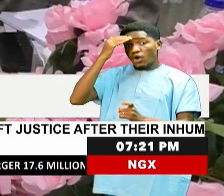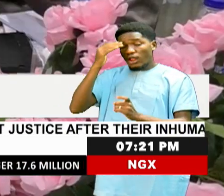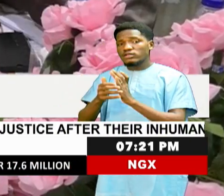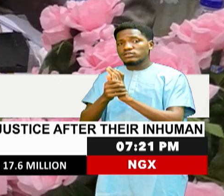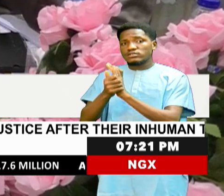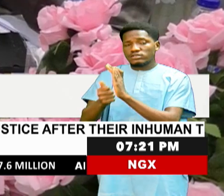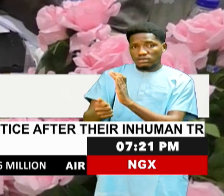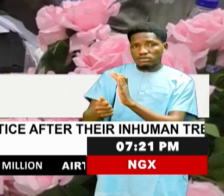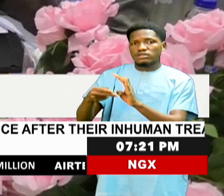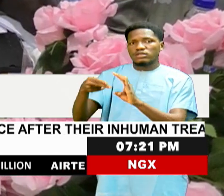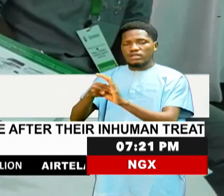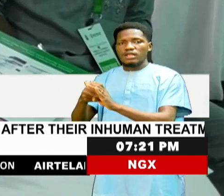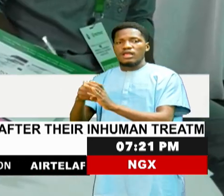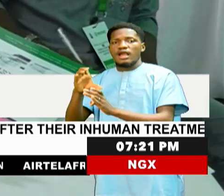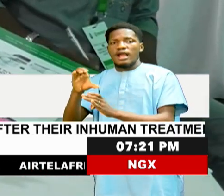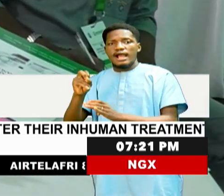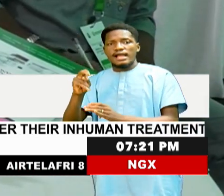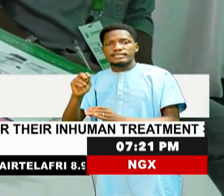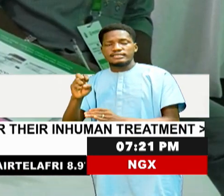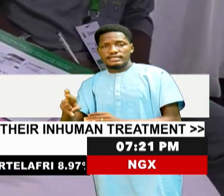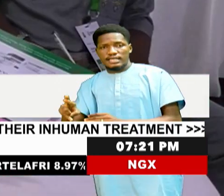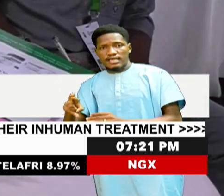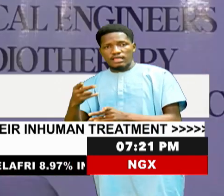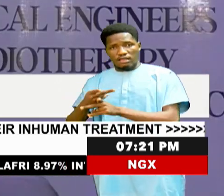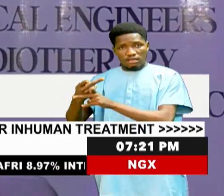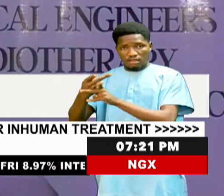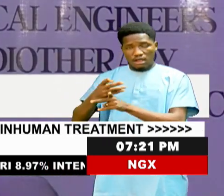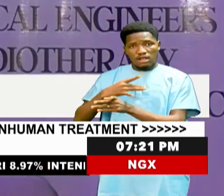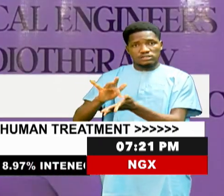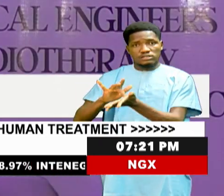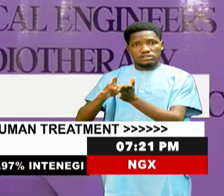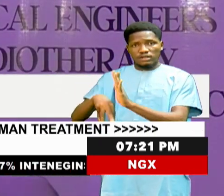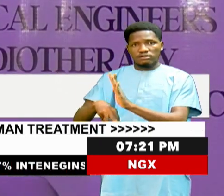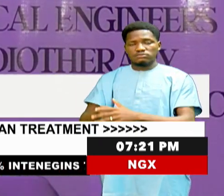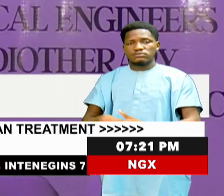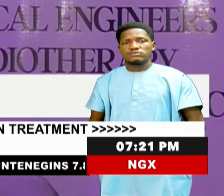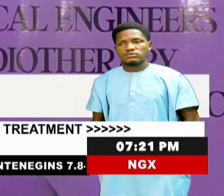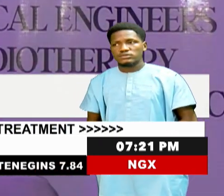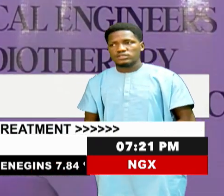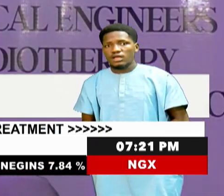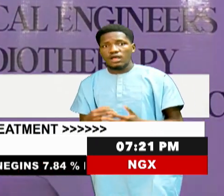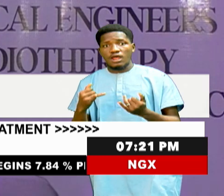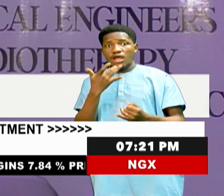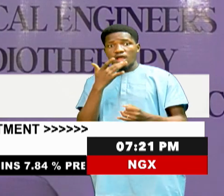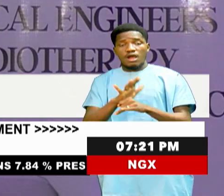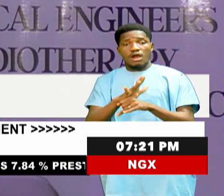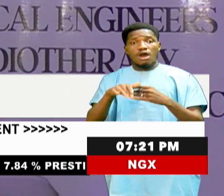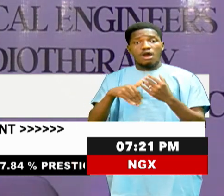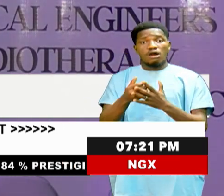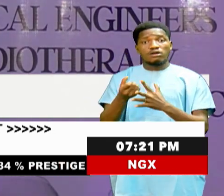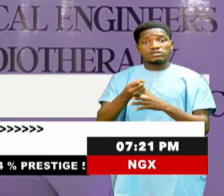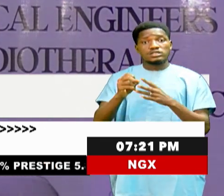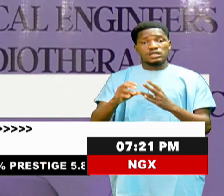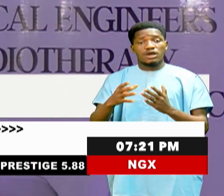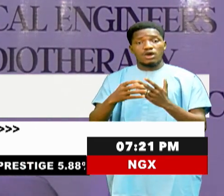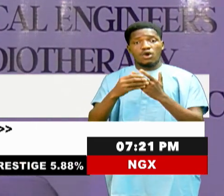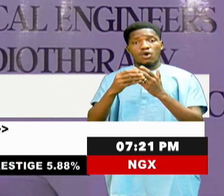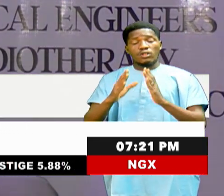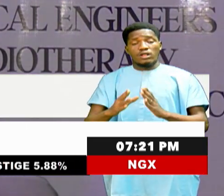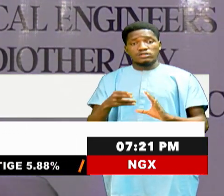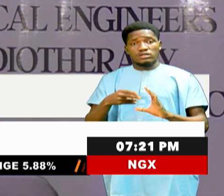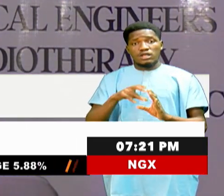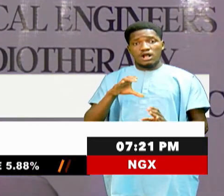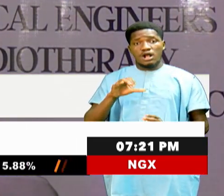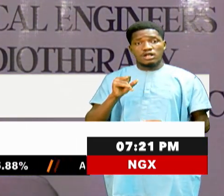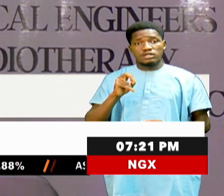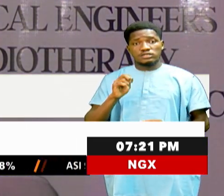treatments to enable them to perform optimally. Let me assure all stakeholders in the cancer space,